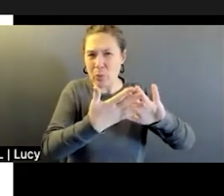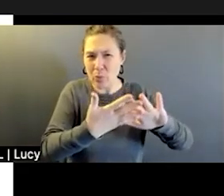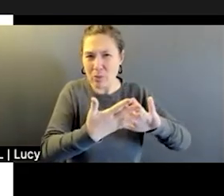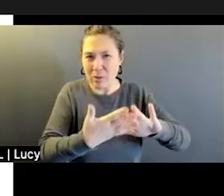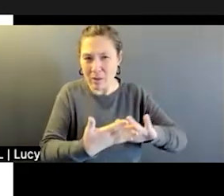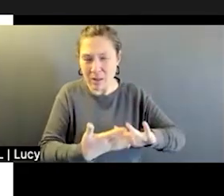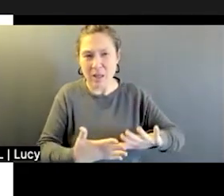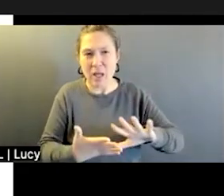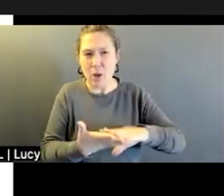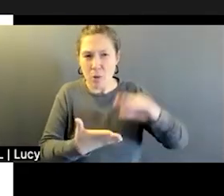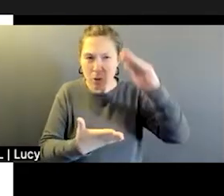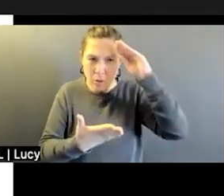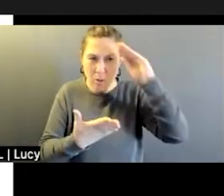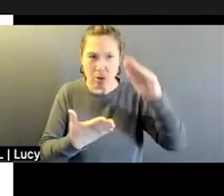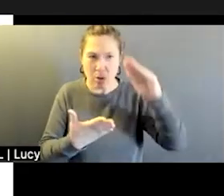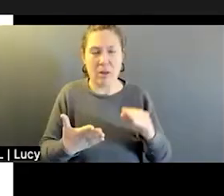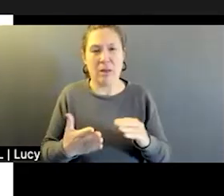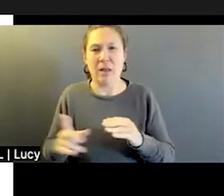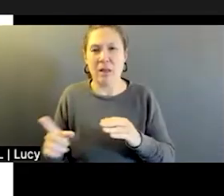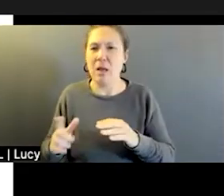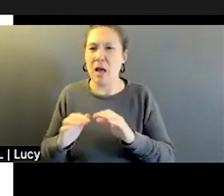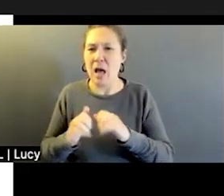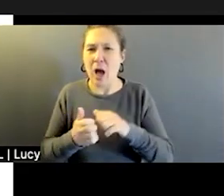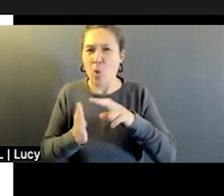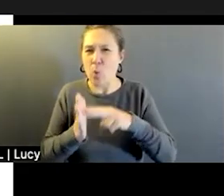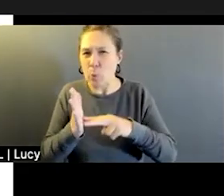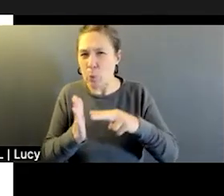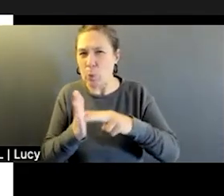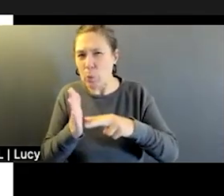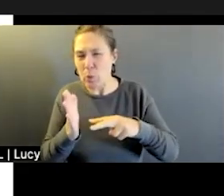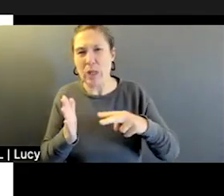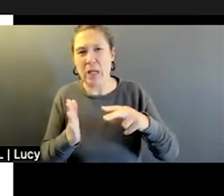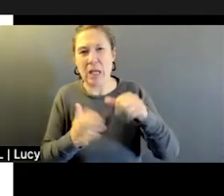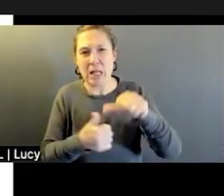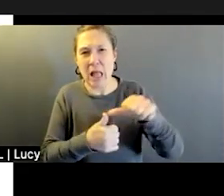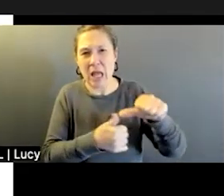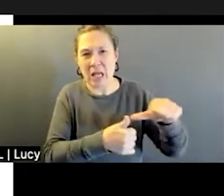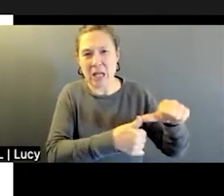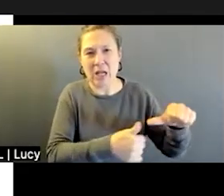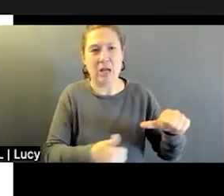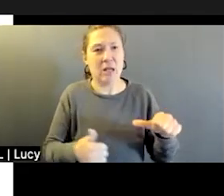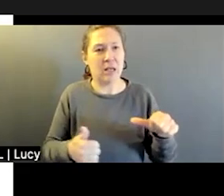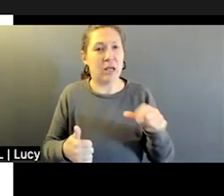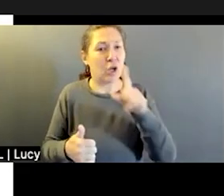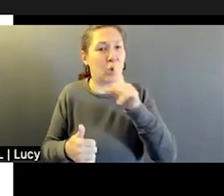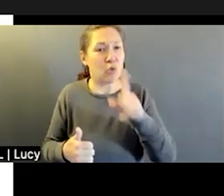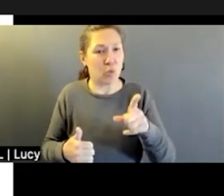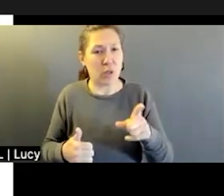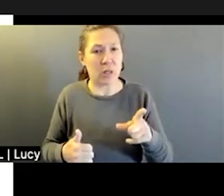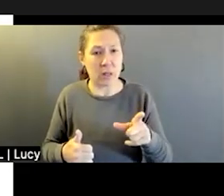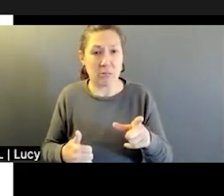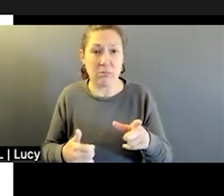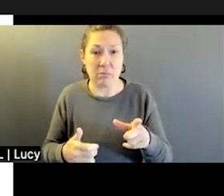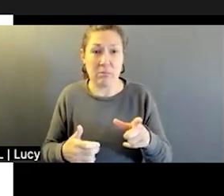self-loathing, every form of pietism, even in the nearby community. Slide 4, next